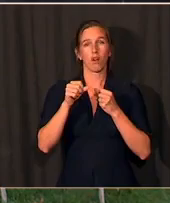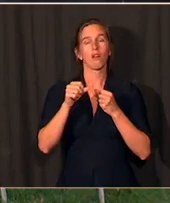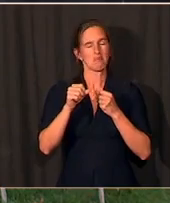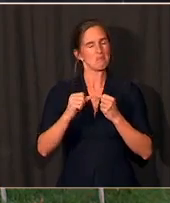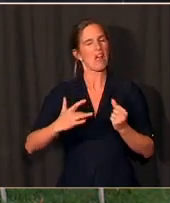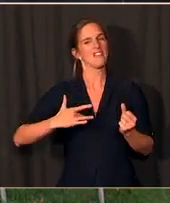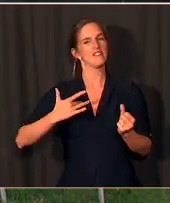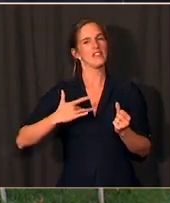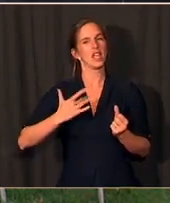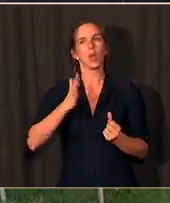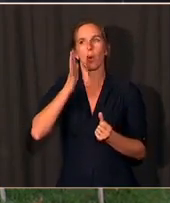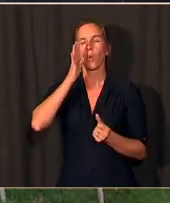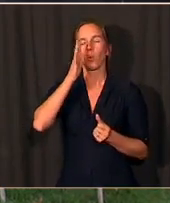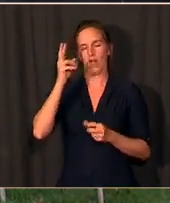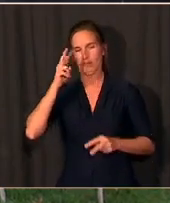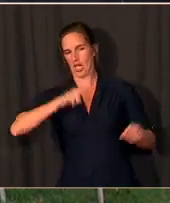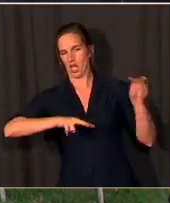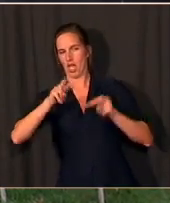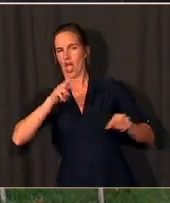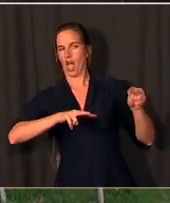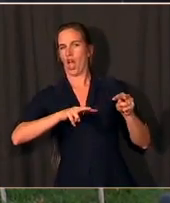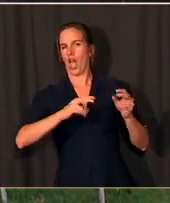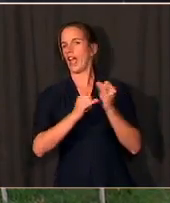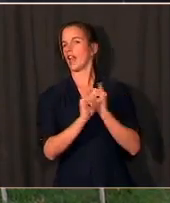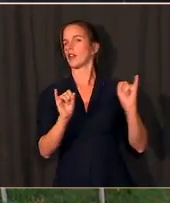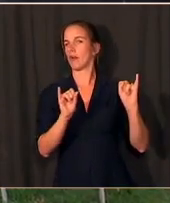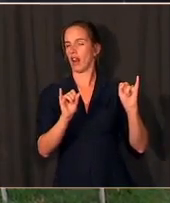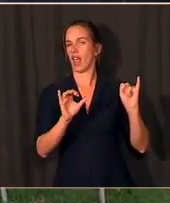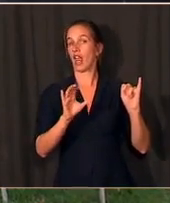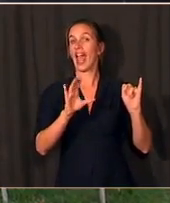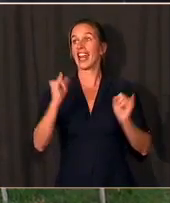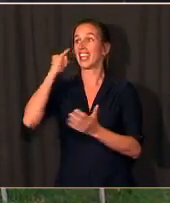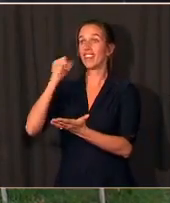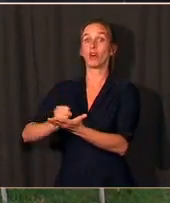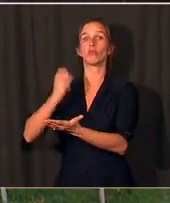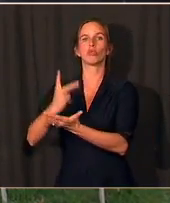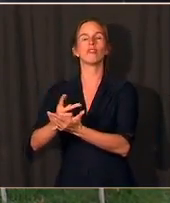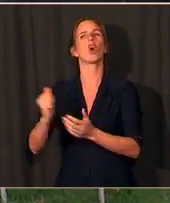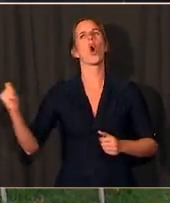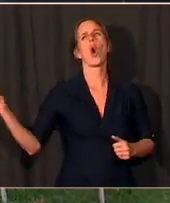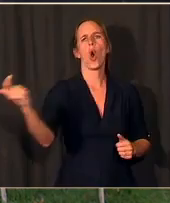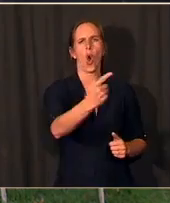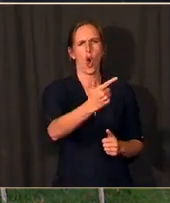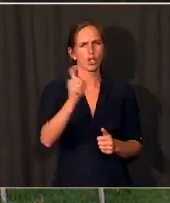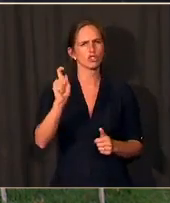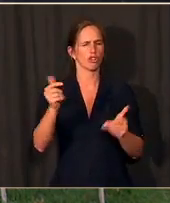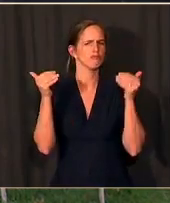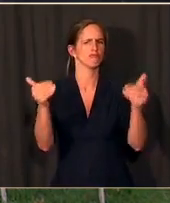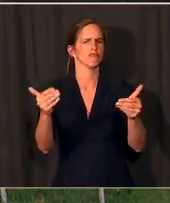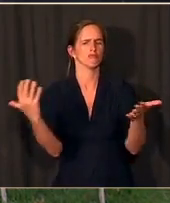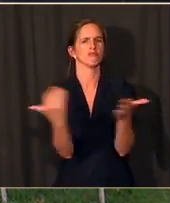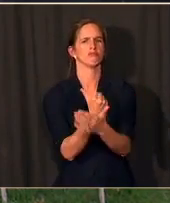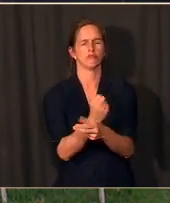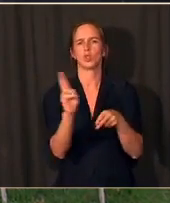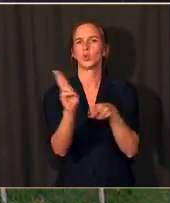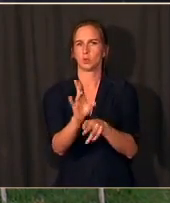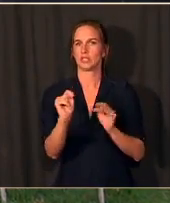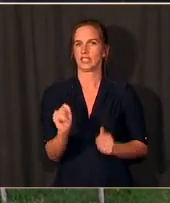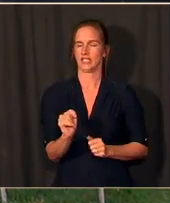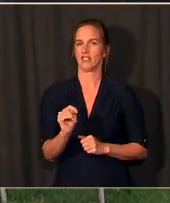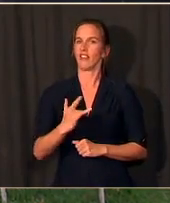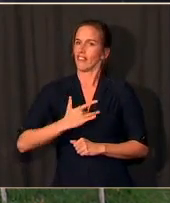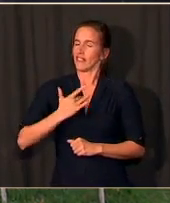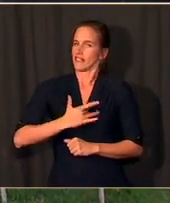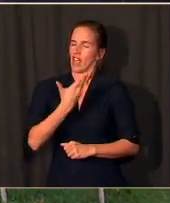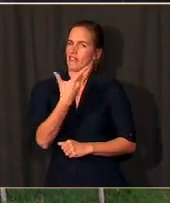independently, and if approved, should be used by all in the population. Because I believe vaccination is likely to be the cornerstone